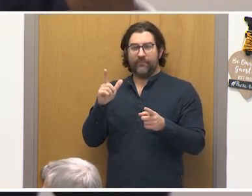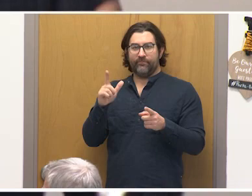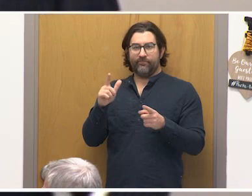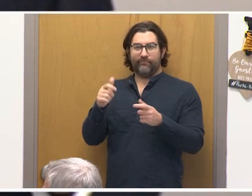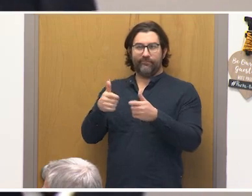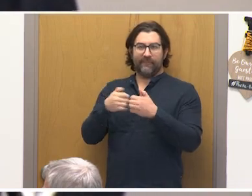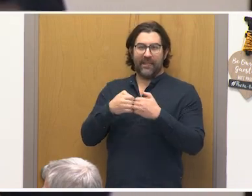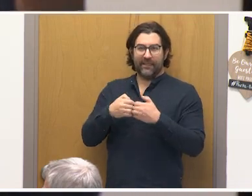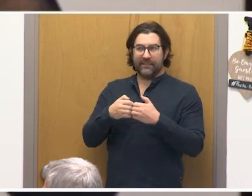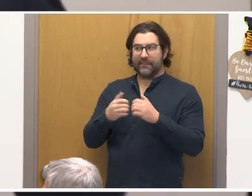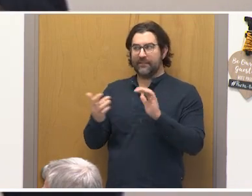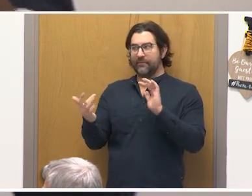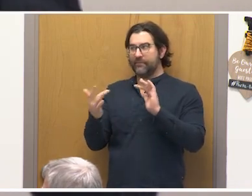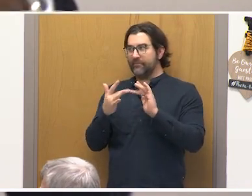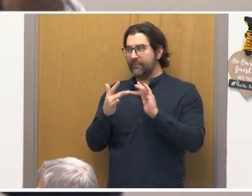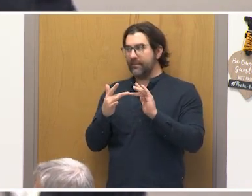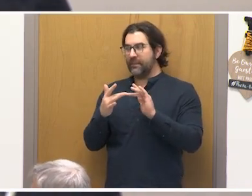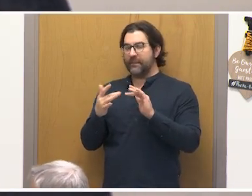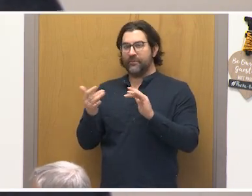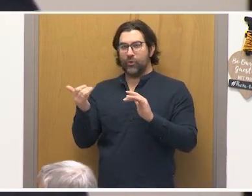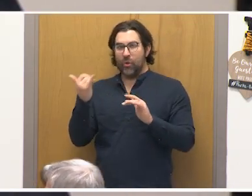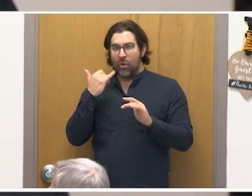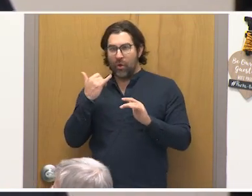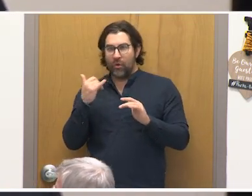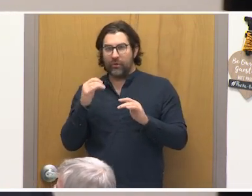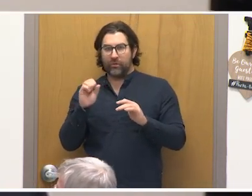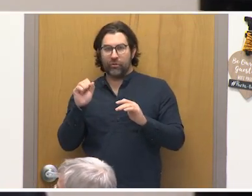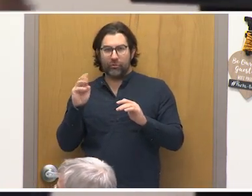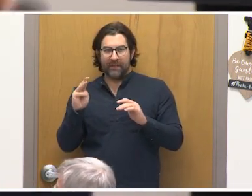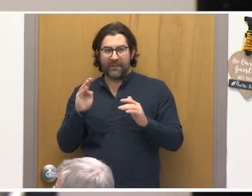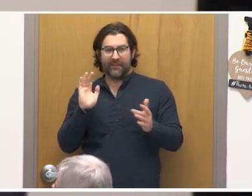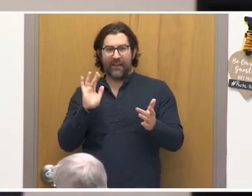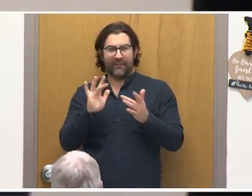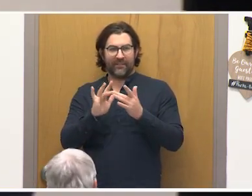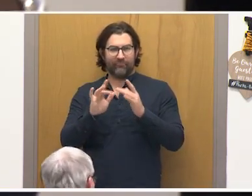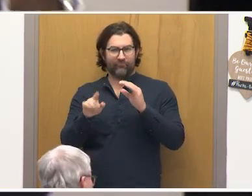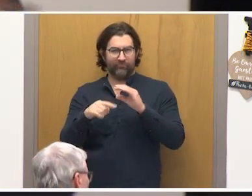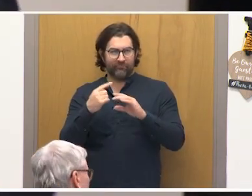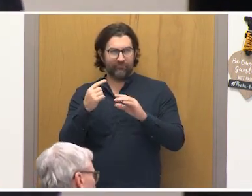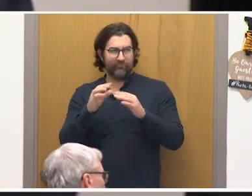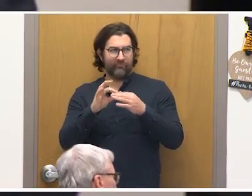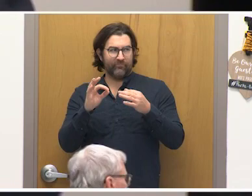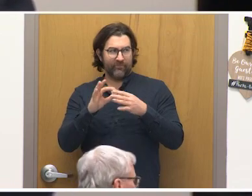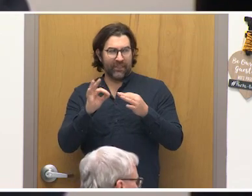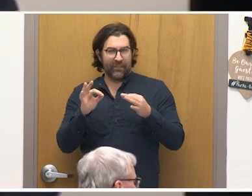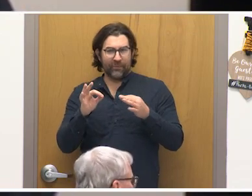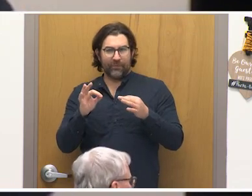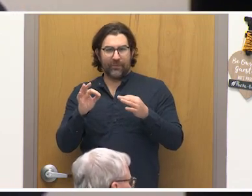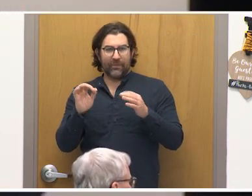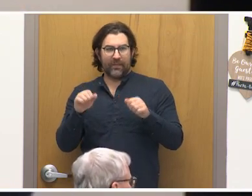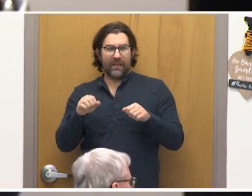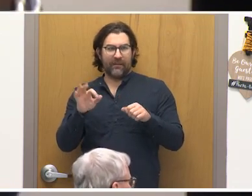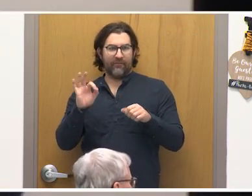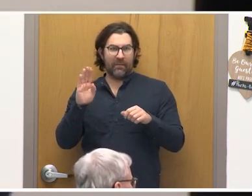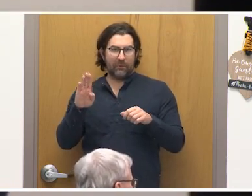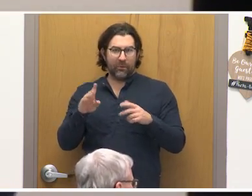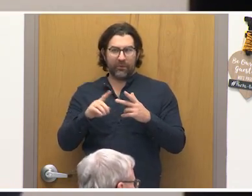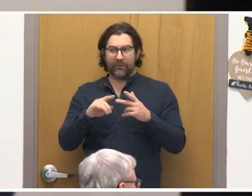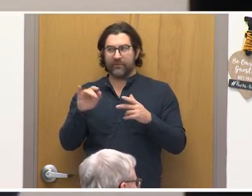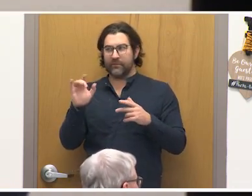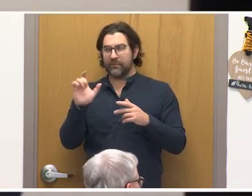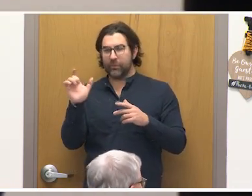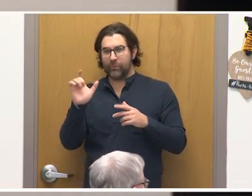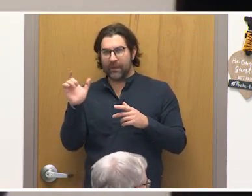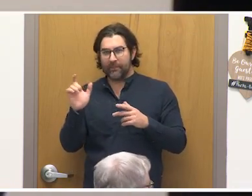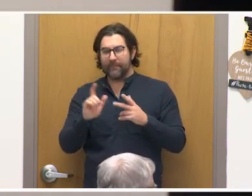reach us via text. You can reach us on every social media platform. Most of them are Councilman Mosley, whether it's Facebook,